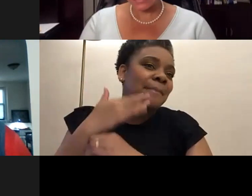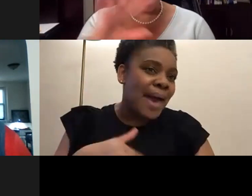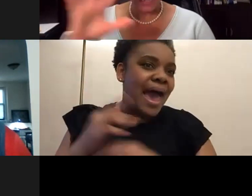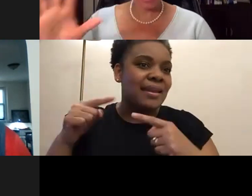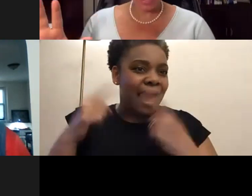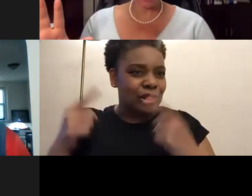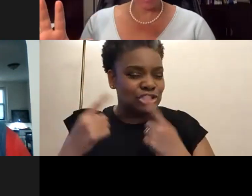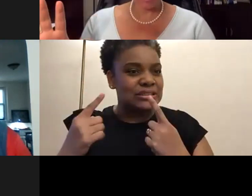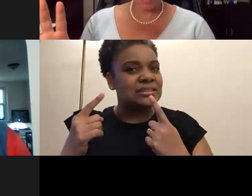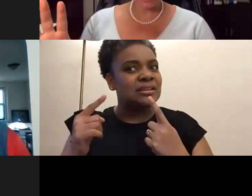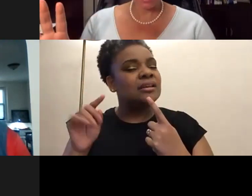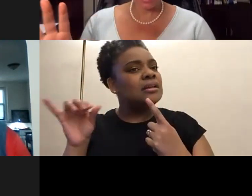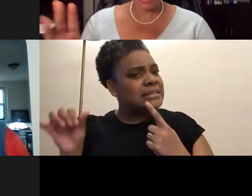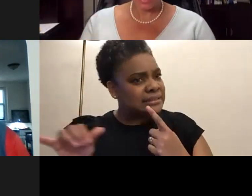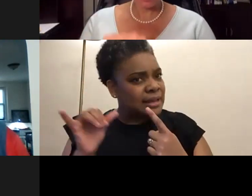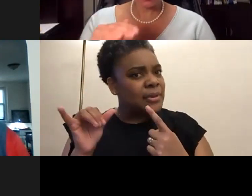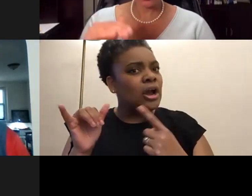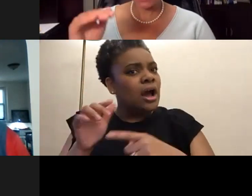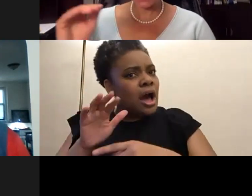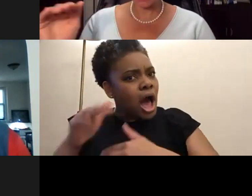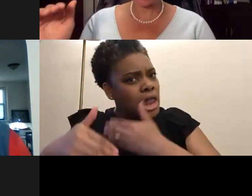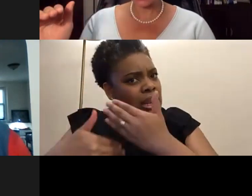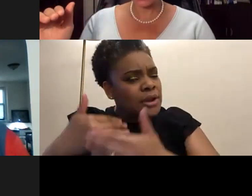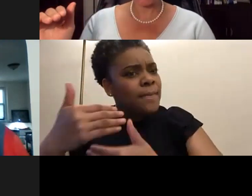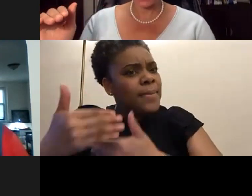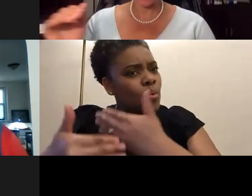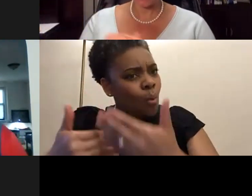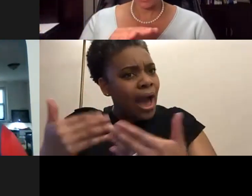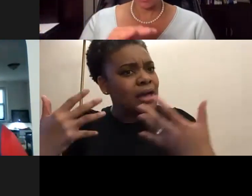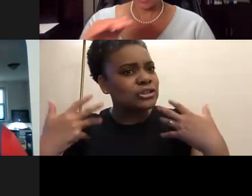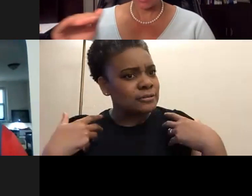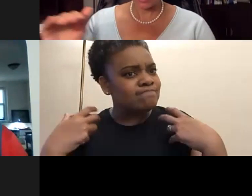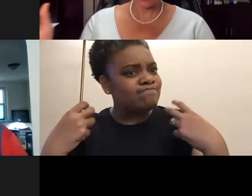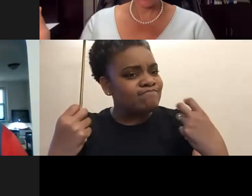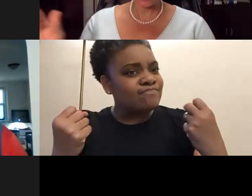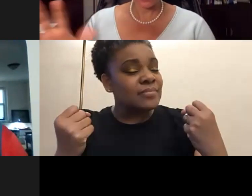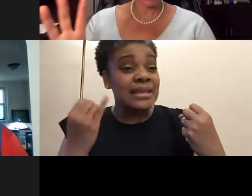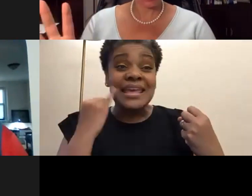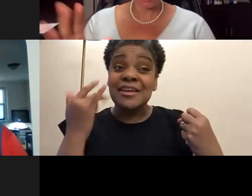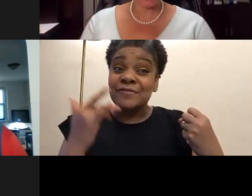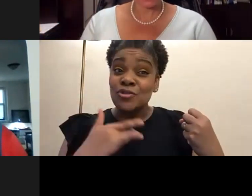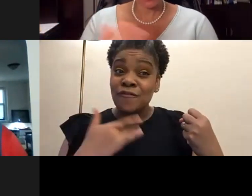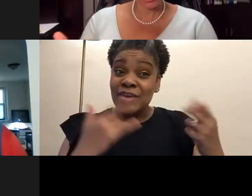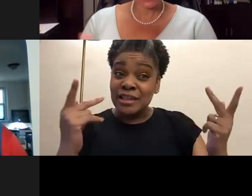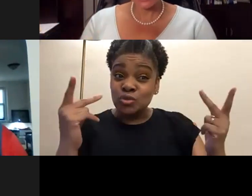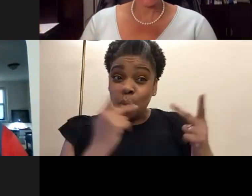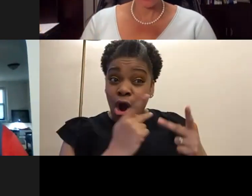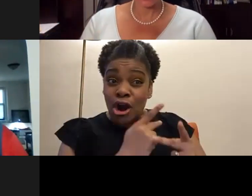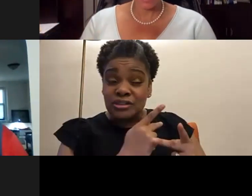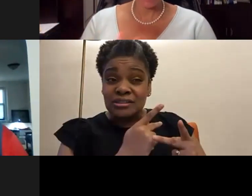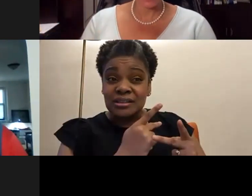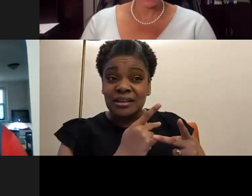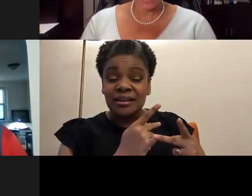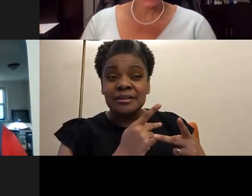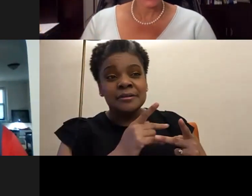back. It's not outside the realm of possibility, but you should be slowly getting better. If you feel like you're getting worse and worse and worse, that's more alarming. But if you're just taking a long